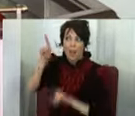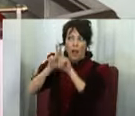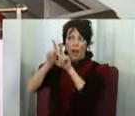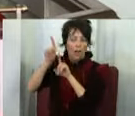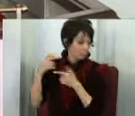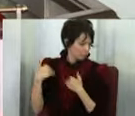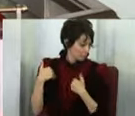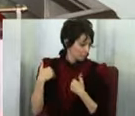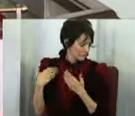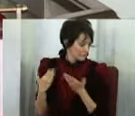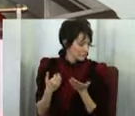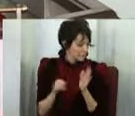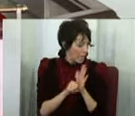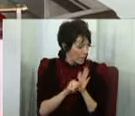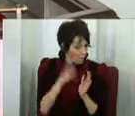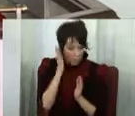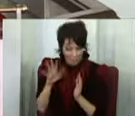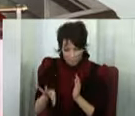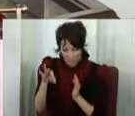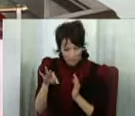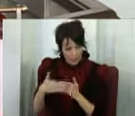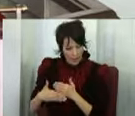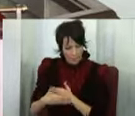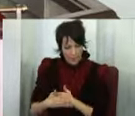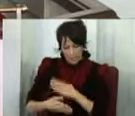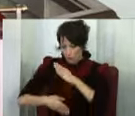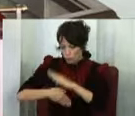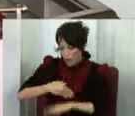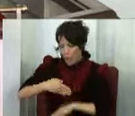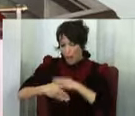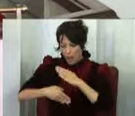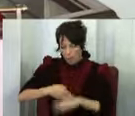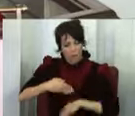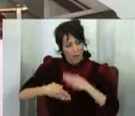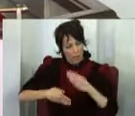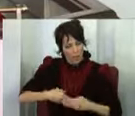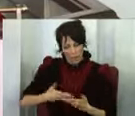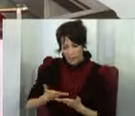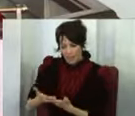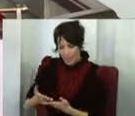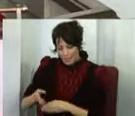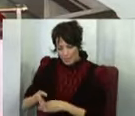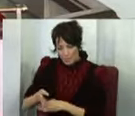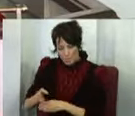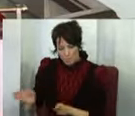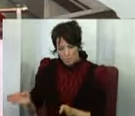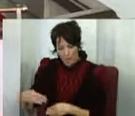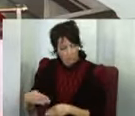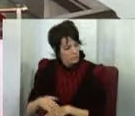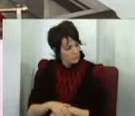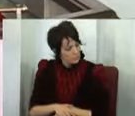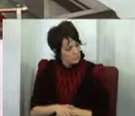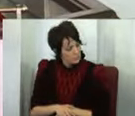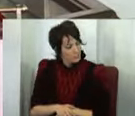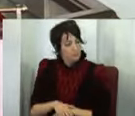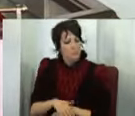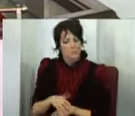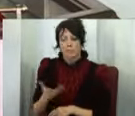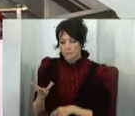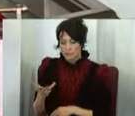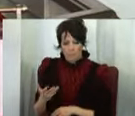for you. You will find a baby wrapped in swaddling clothes and lying in a manger." And suddenly